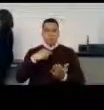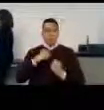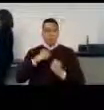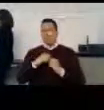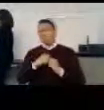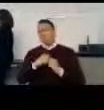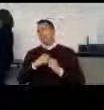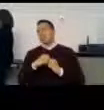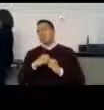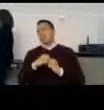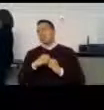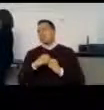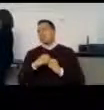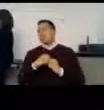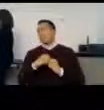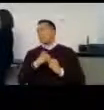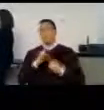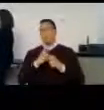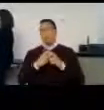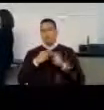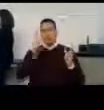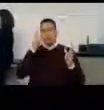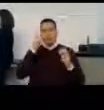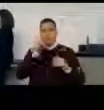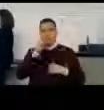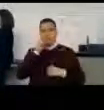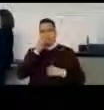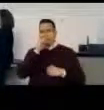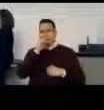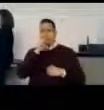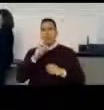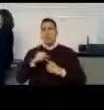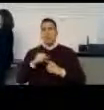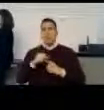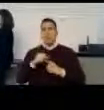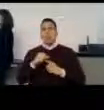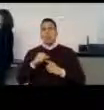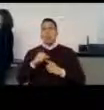notes. But there are lots of mothers in this room today,